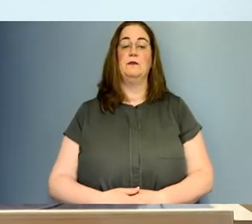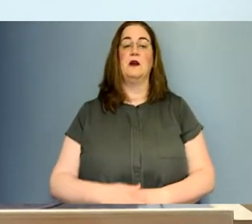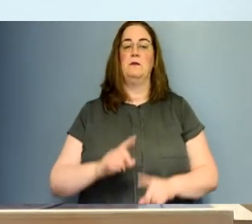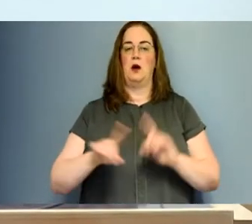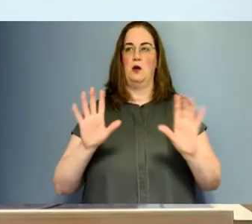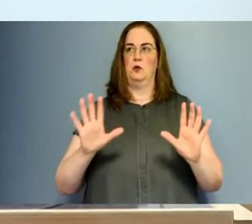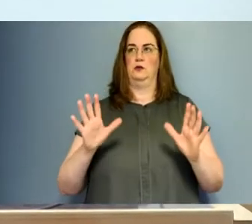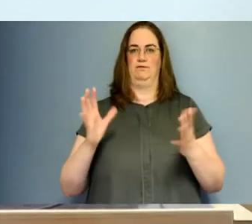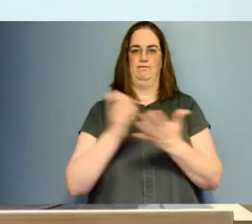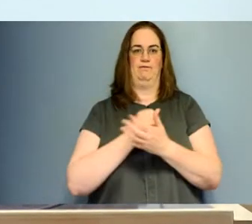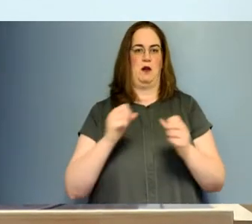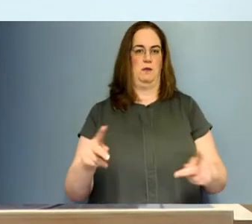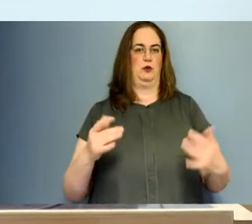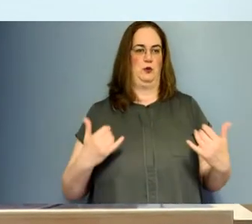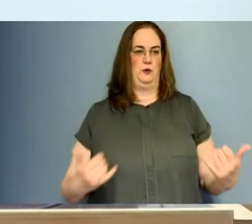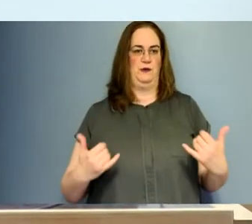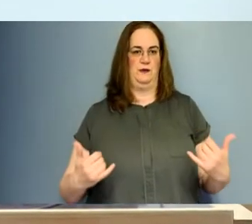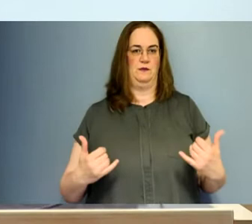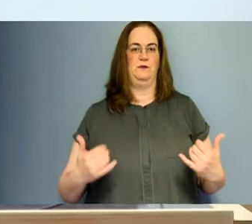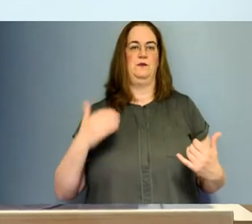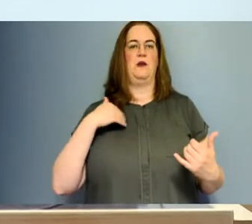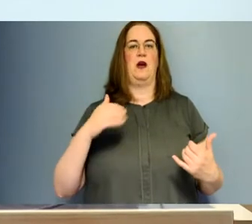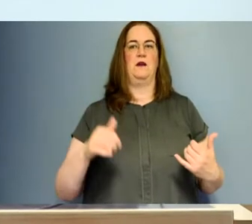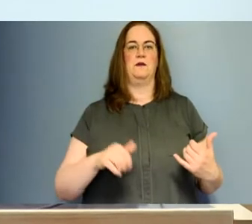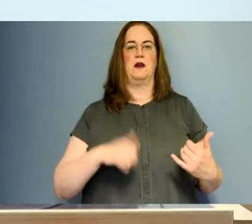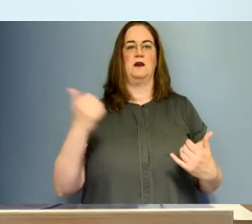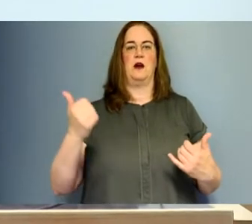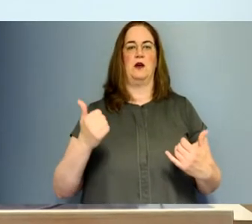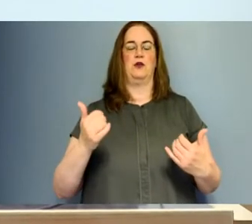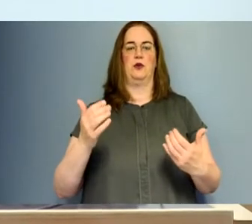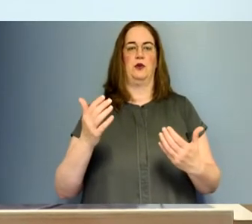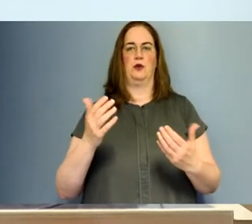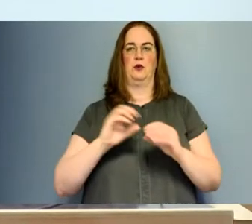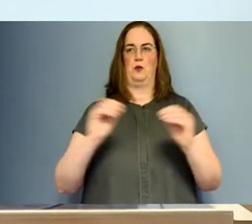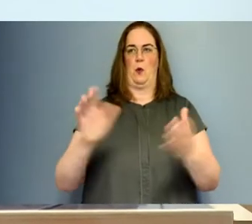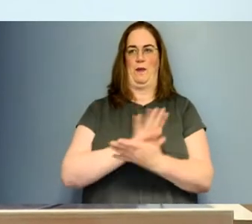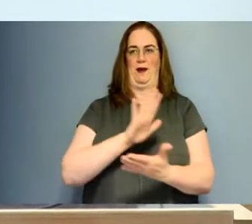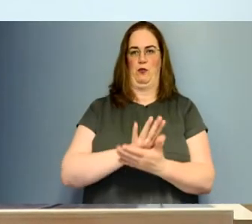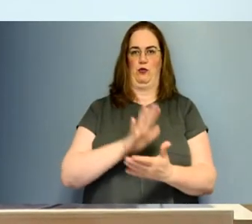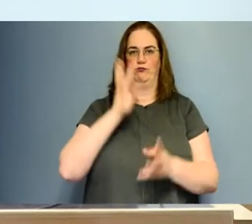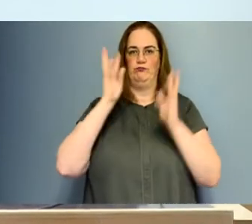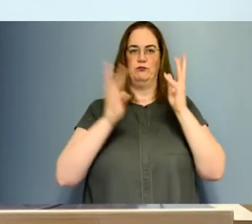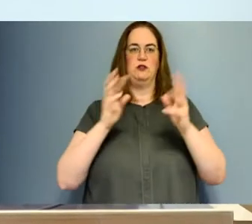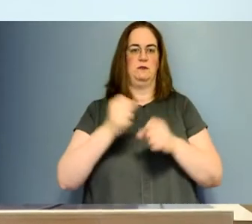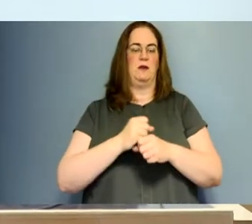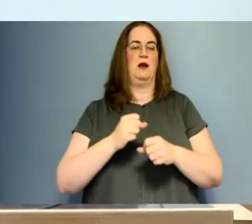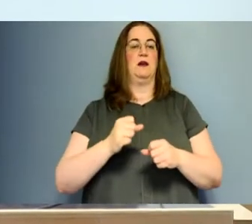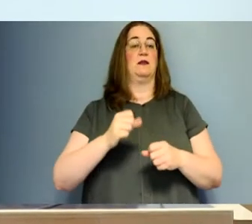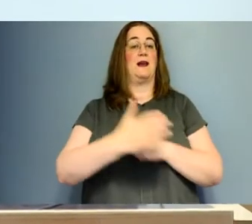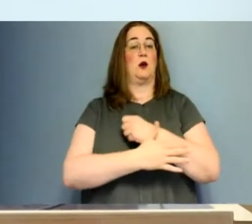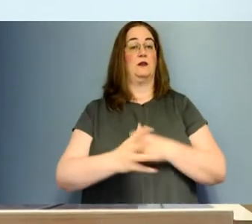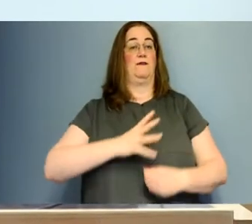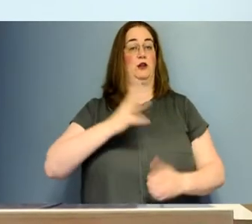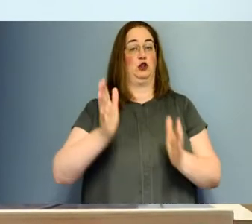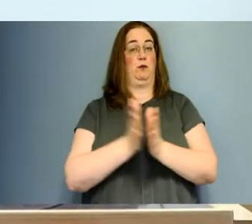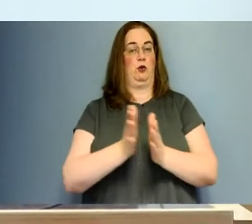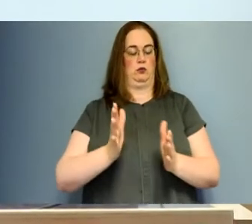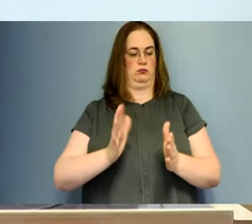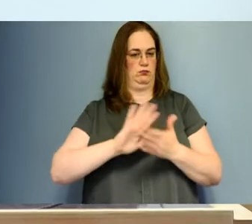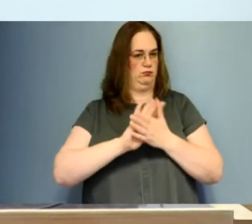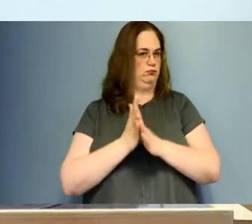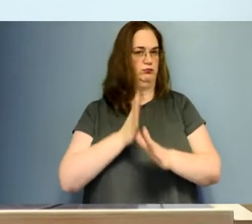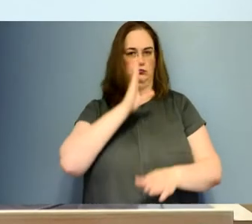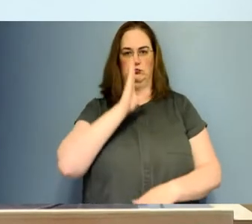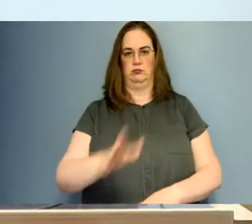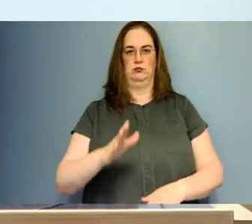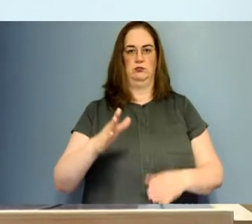the opportunity now to have another paperless innovation of making the county's official book purely electronic.